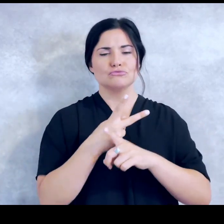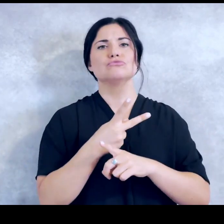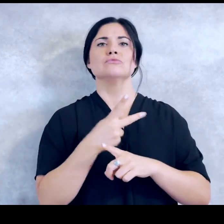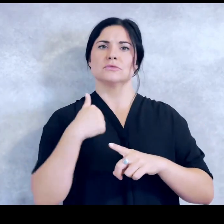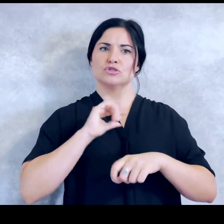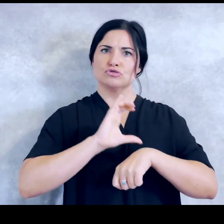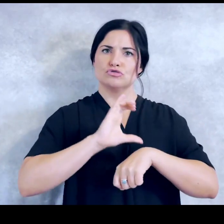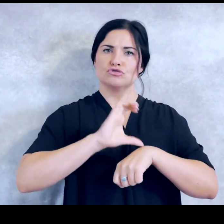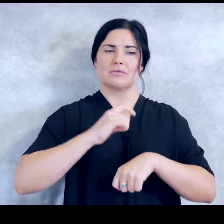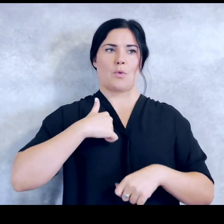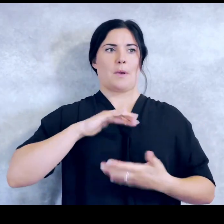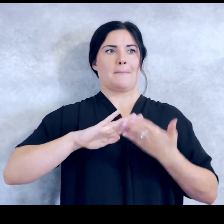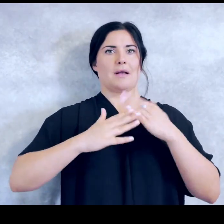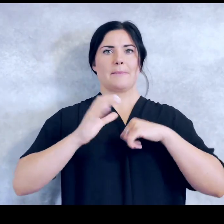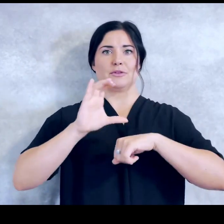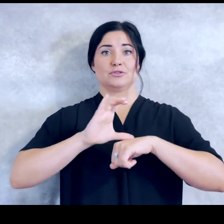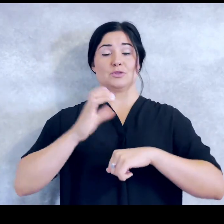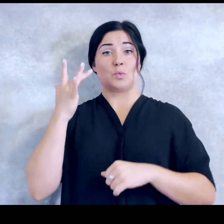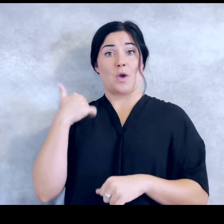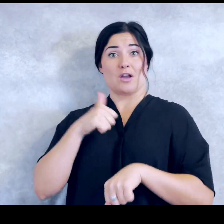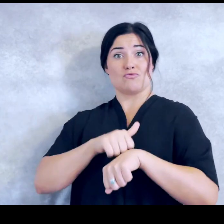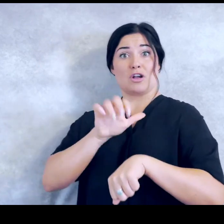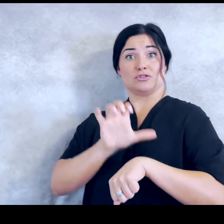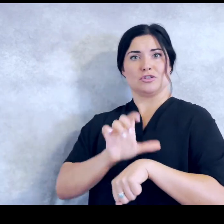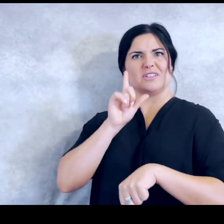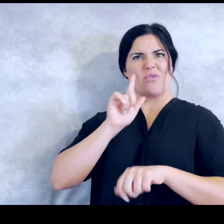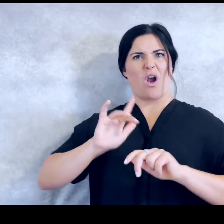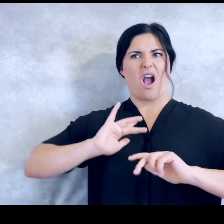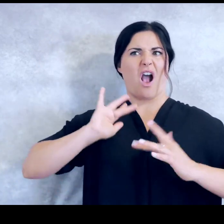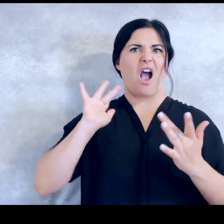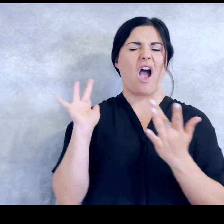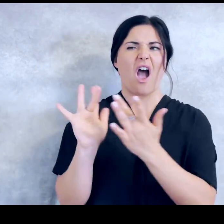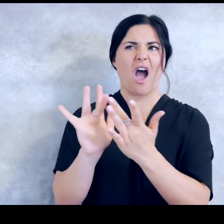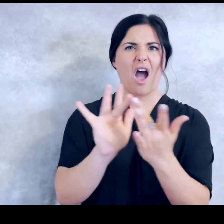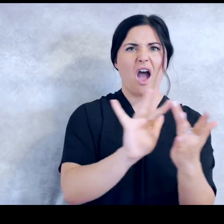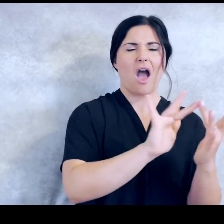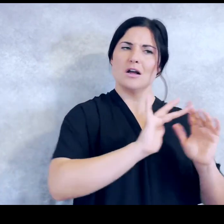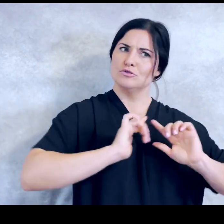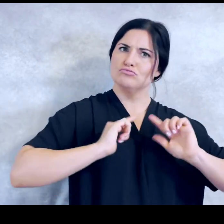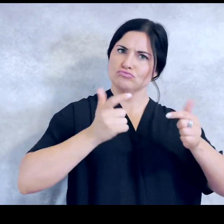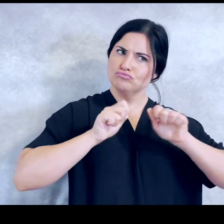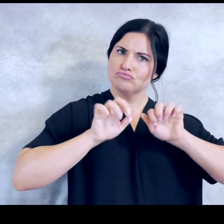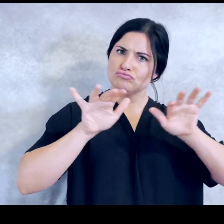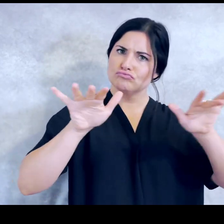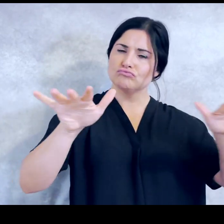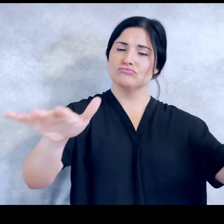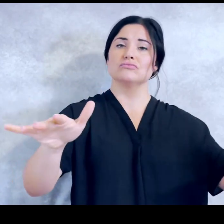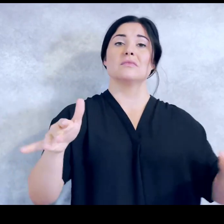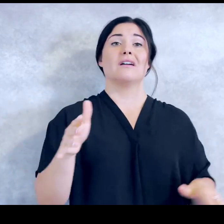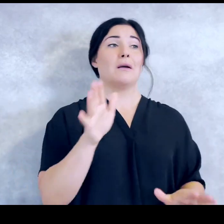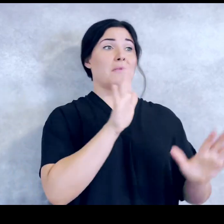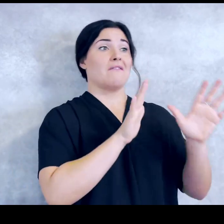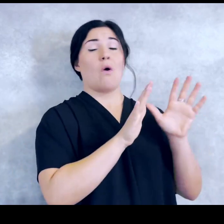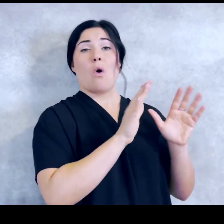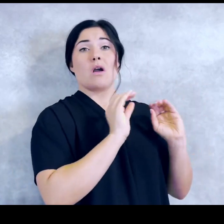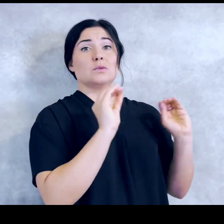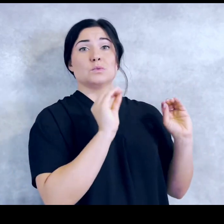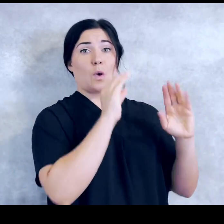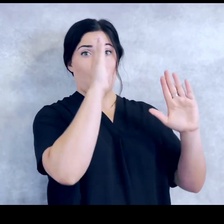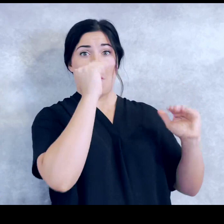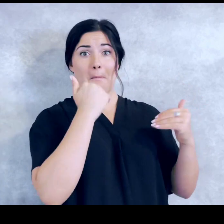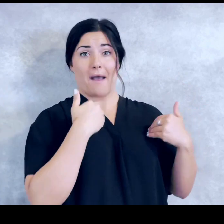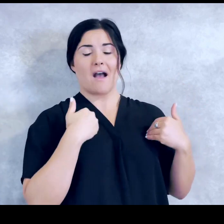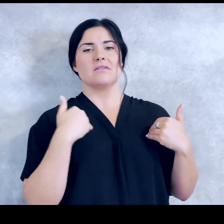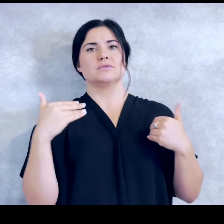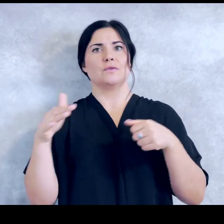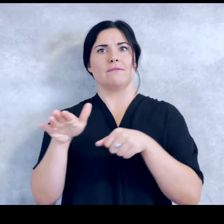church. I want to be the church. That's what the Rock Church exists for. To reach people far from God. We exist to take people from no